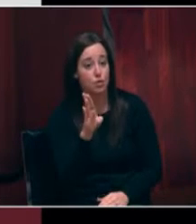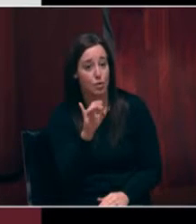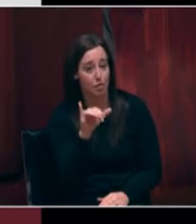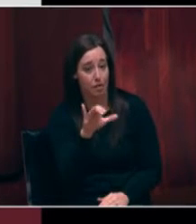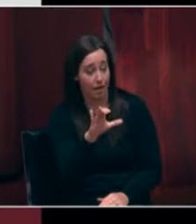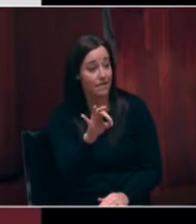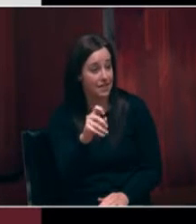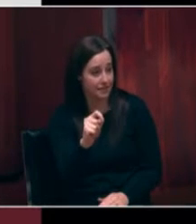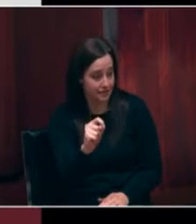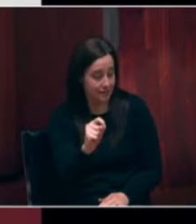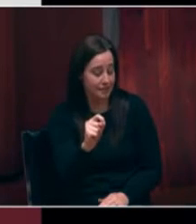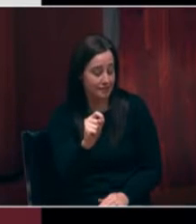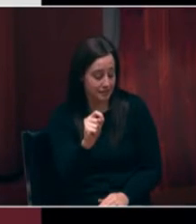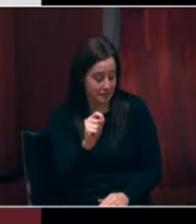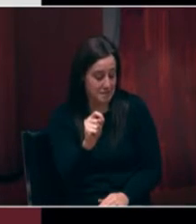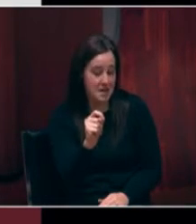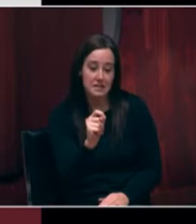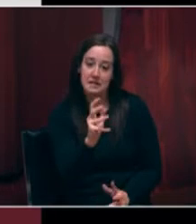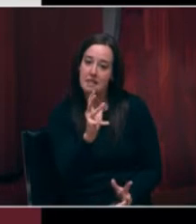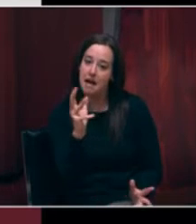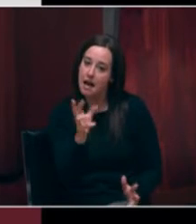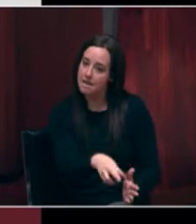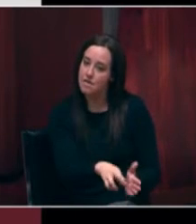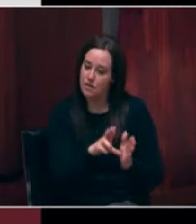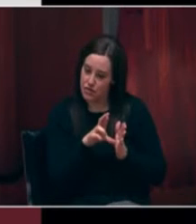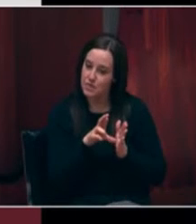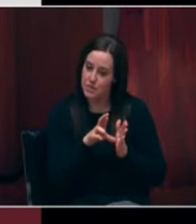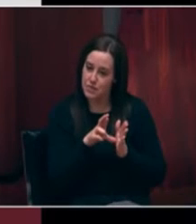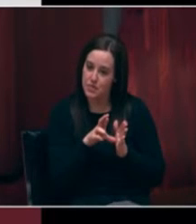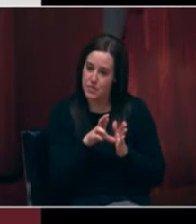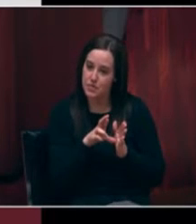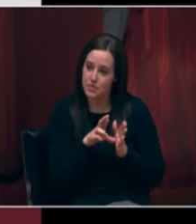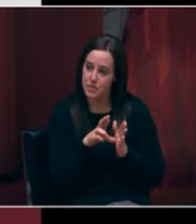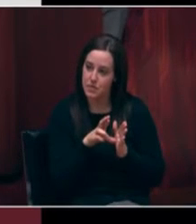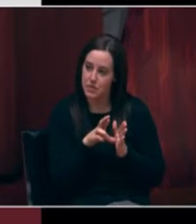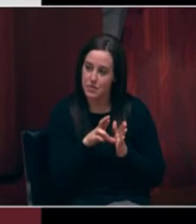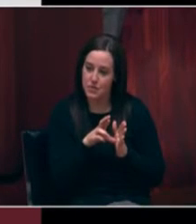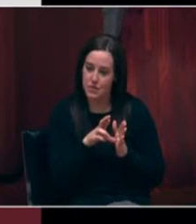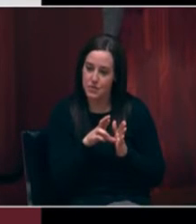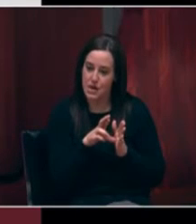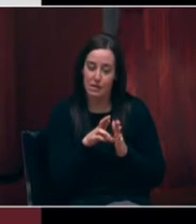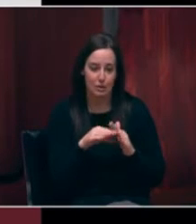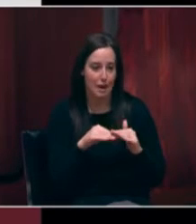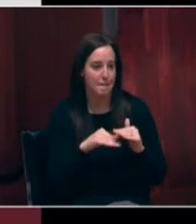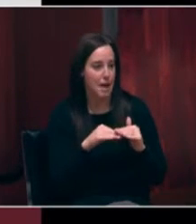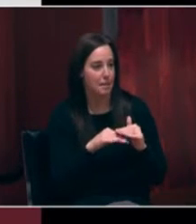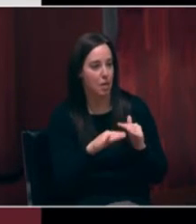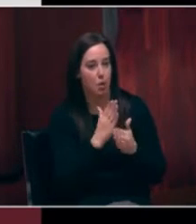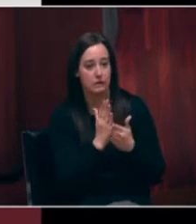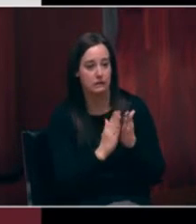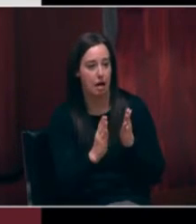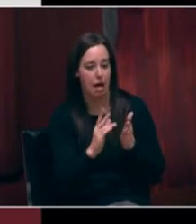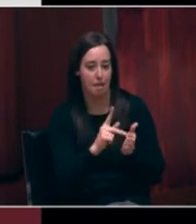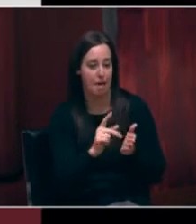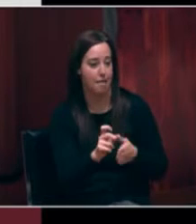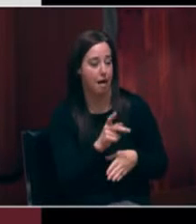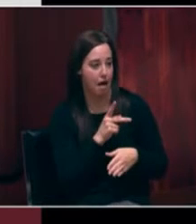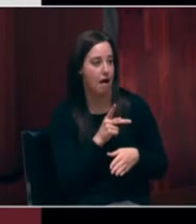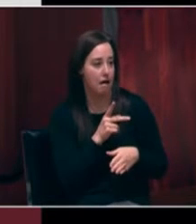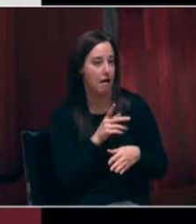of review for us and to get the minimal or some payback on the actual destruction.